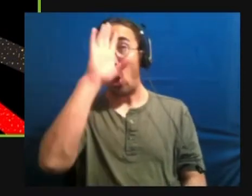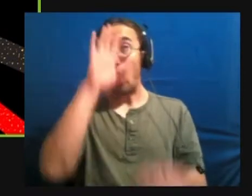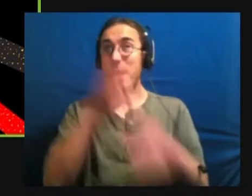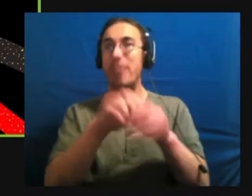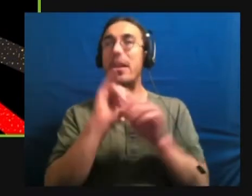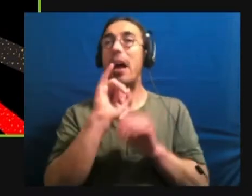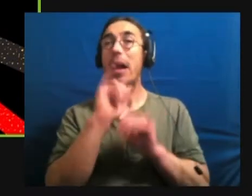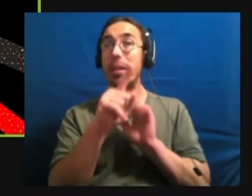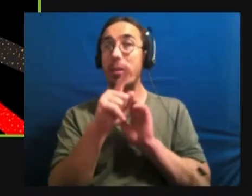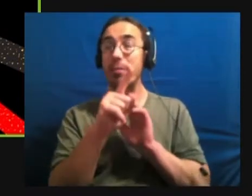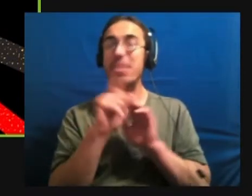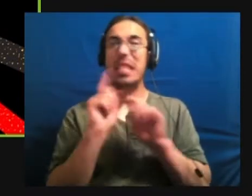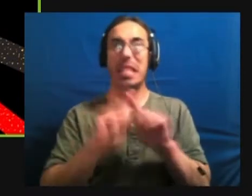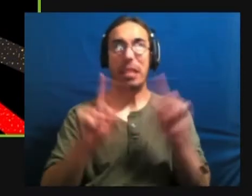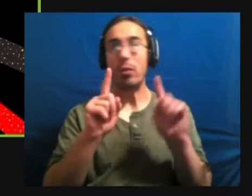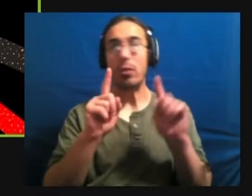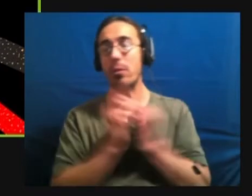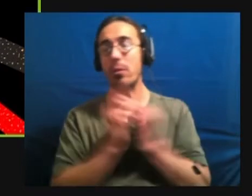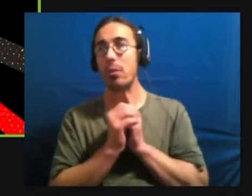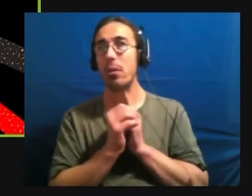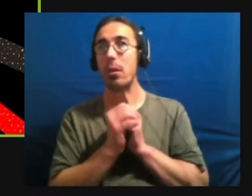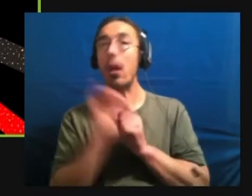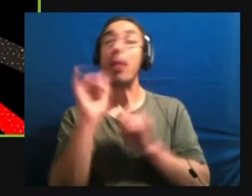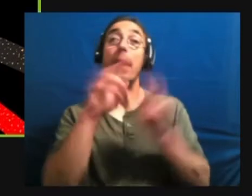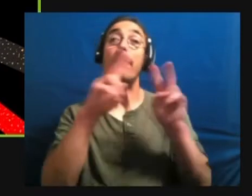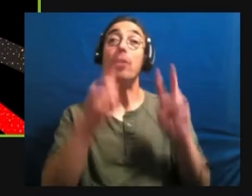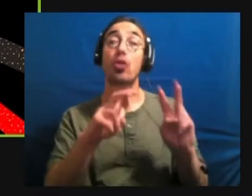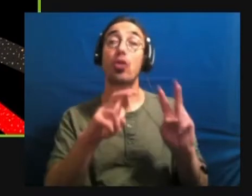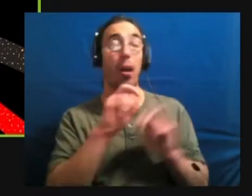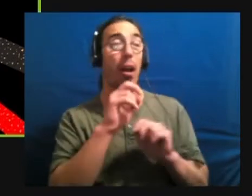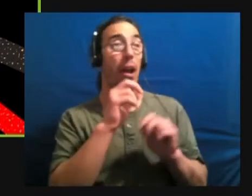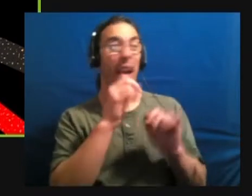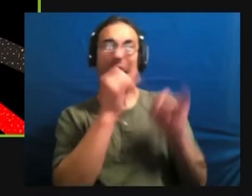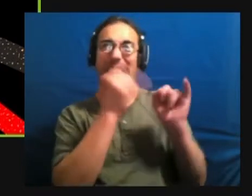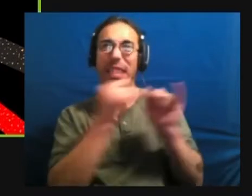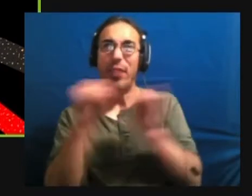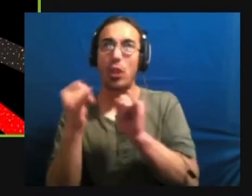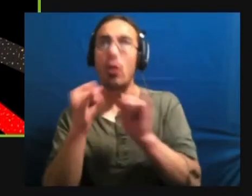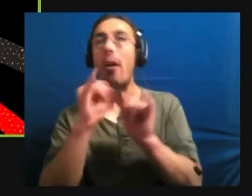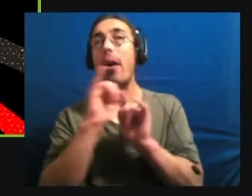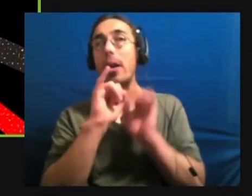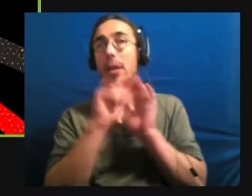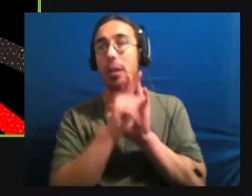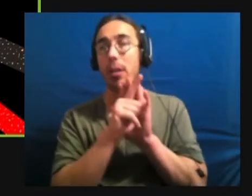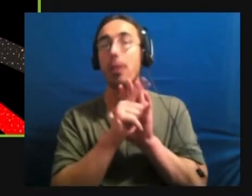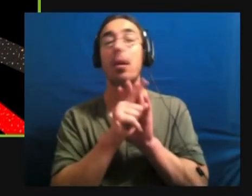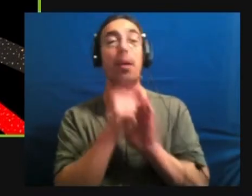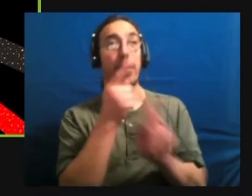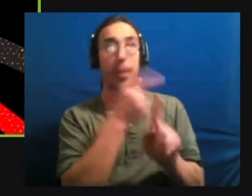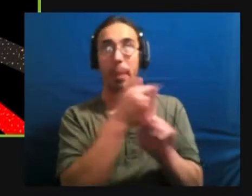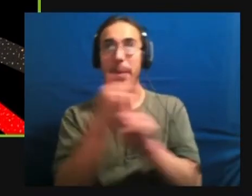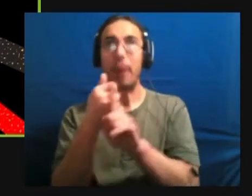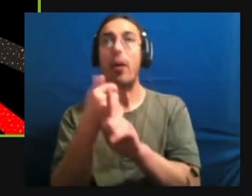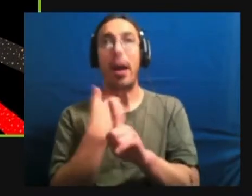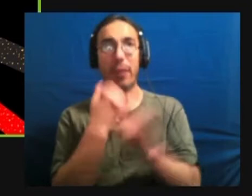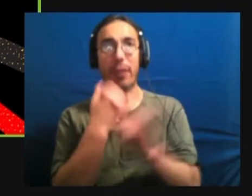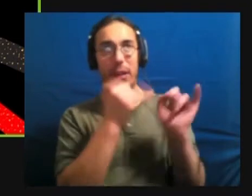down to individual identity. So like all people, autistic people have individual identity